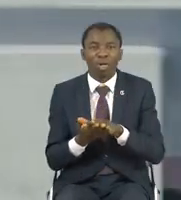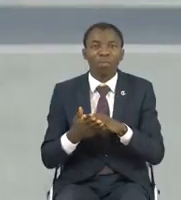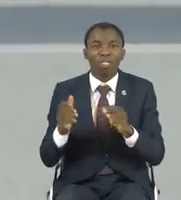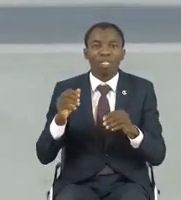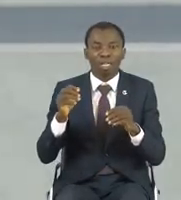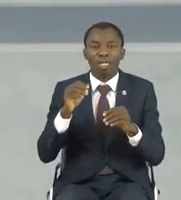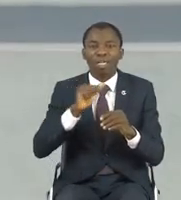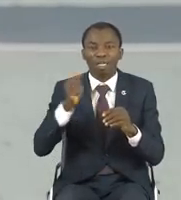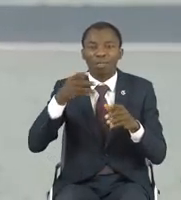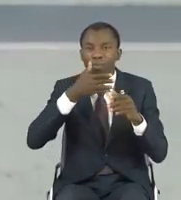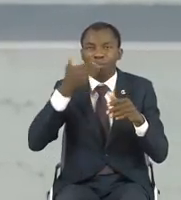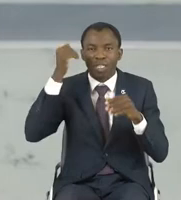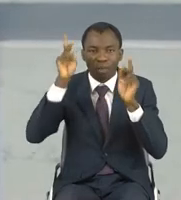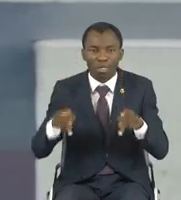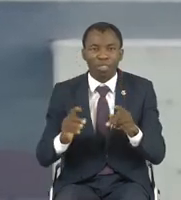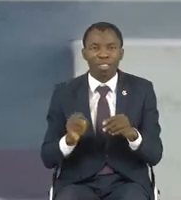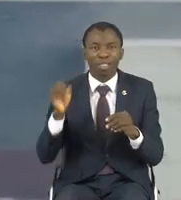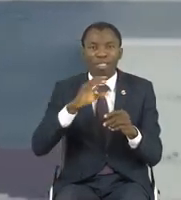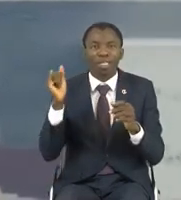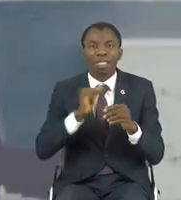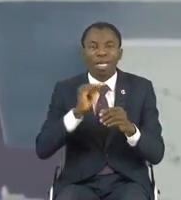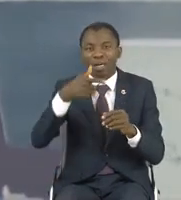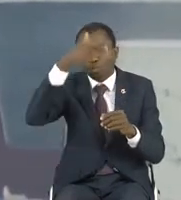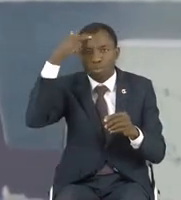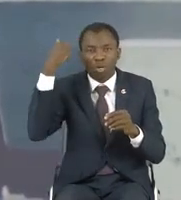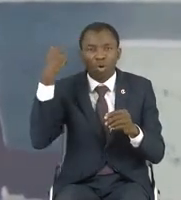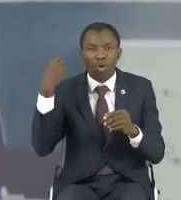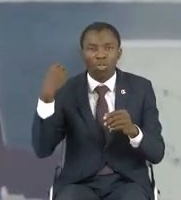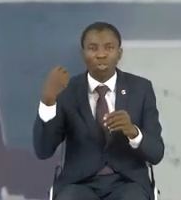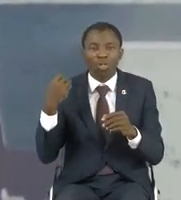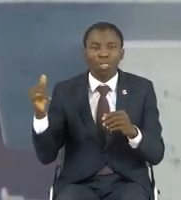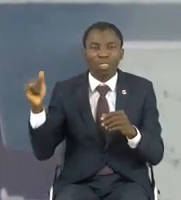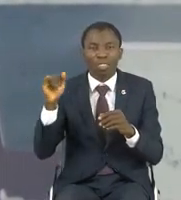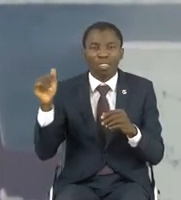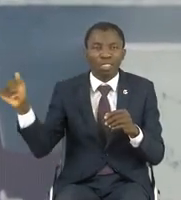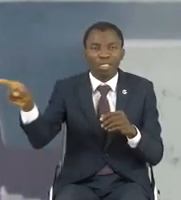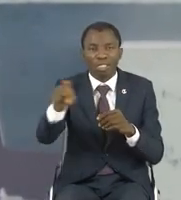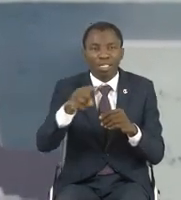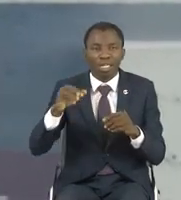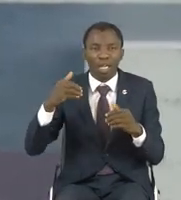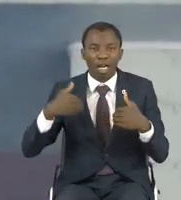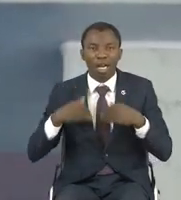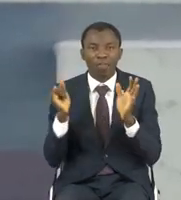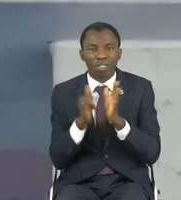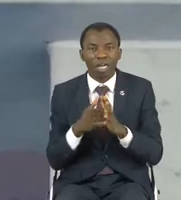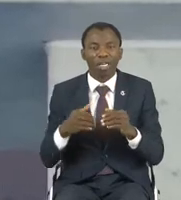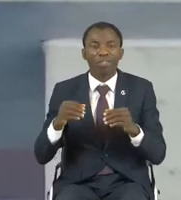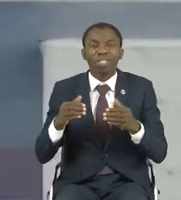a gracious life. And because they had that leadership of